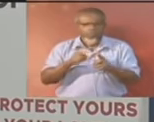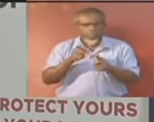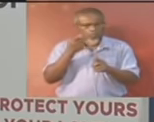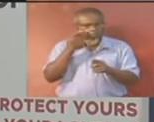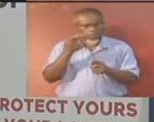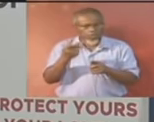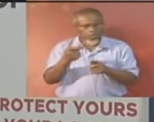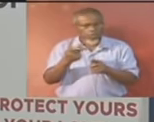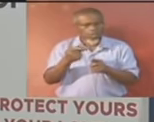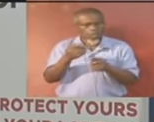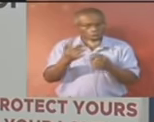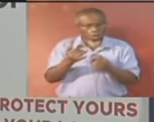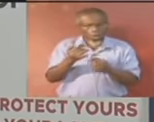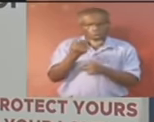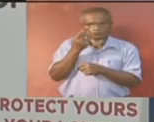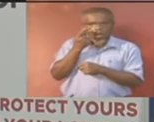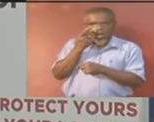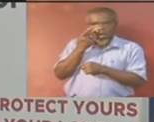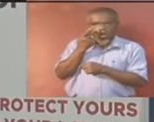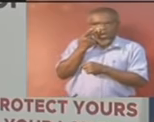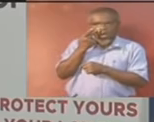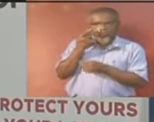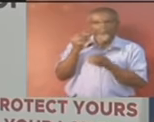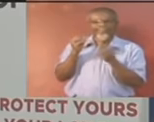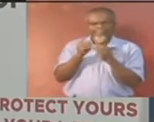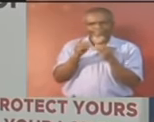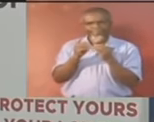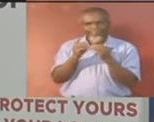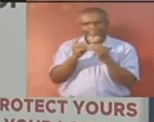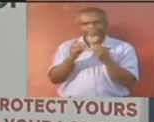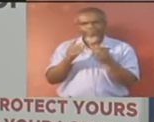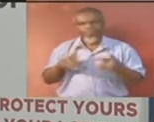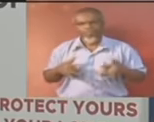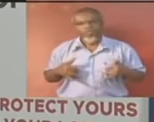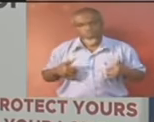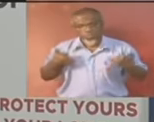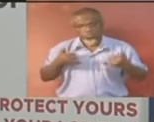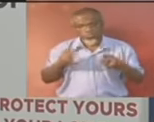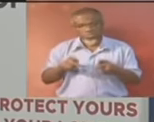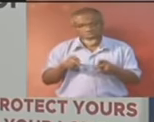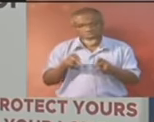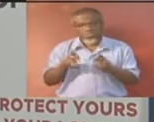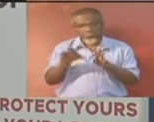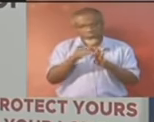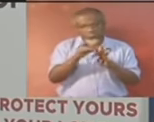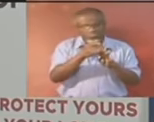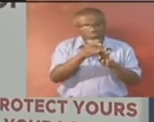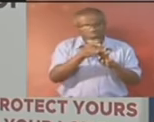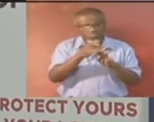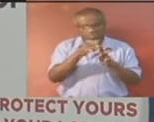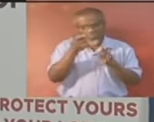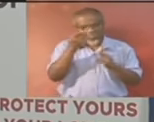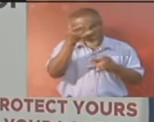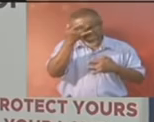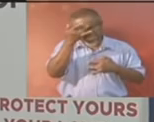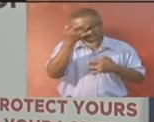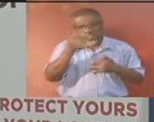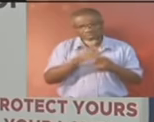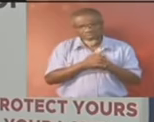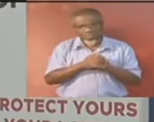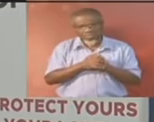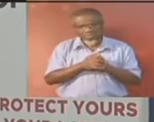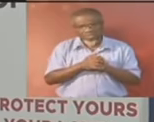younger people who are also being infected and also having those adverse outcomes. And what it does is it serves